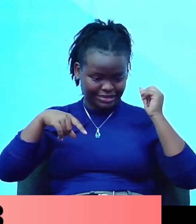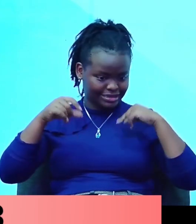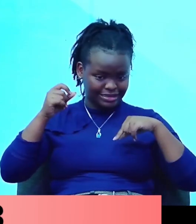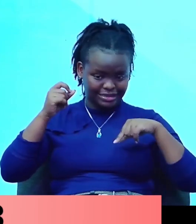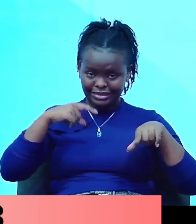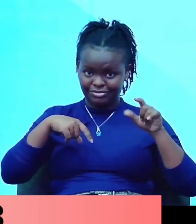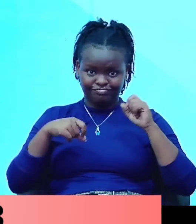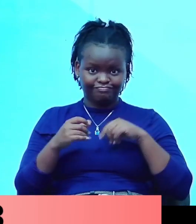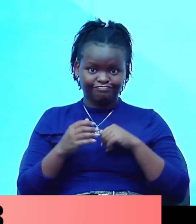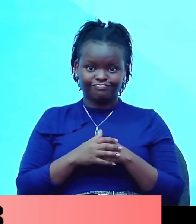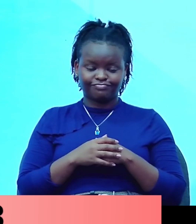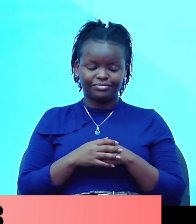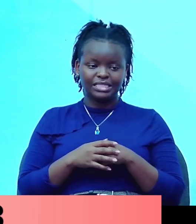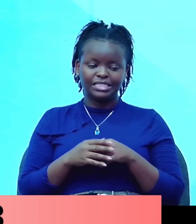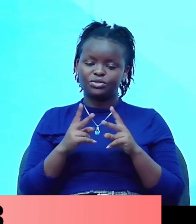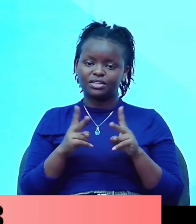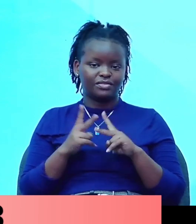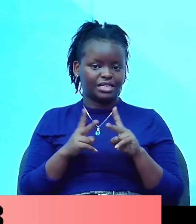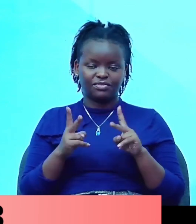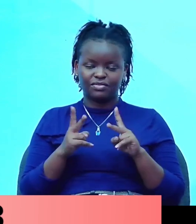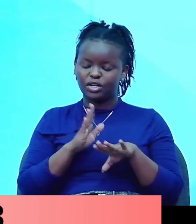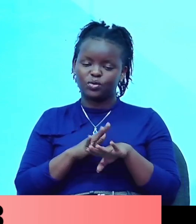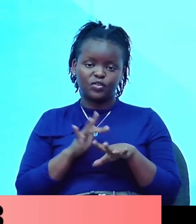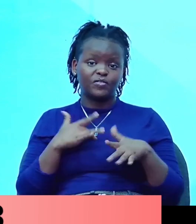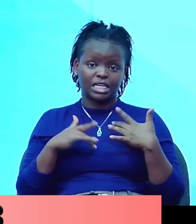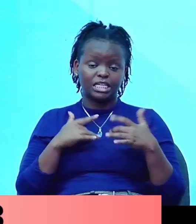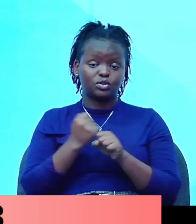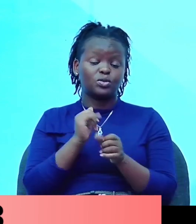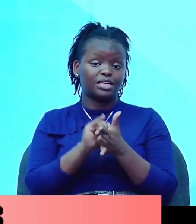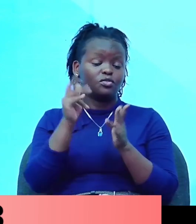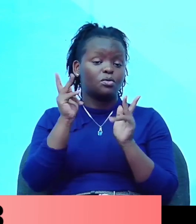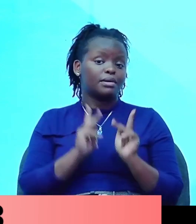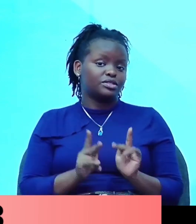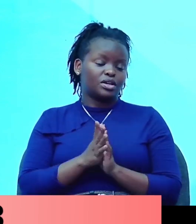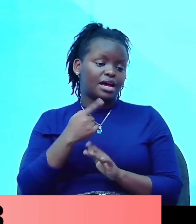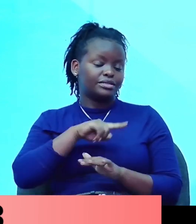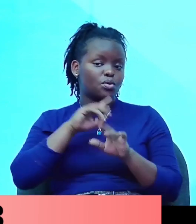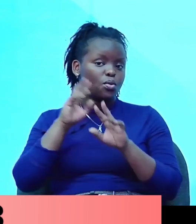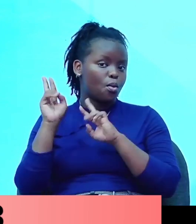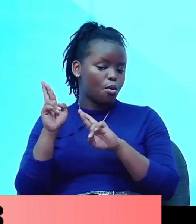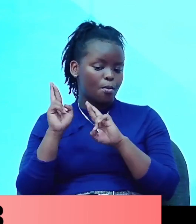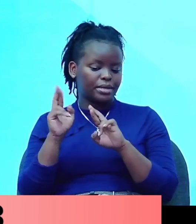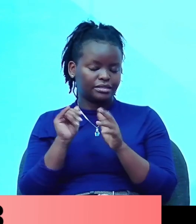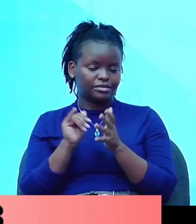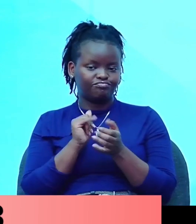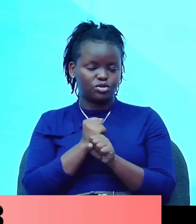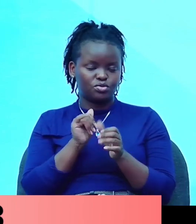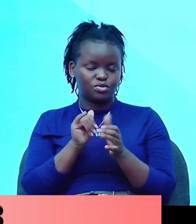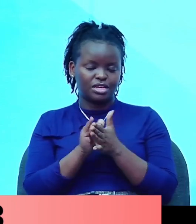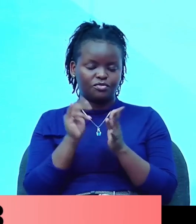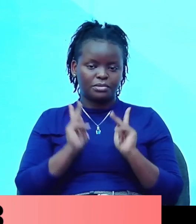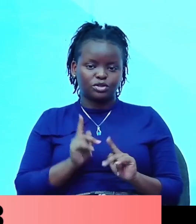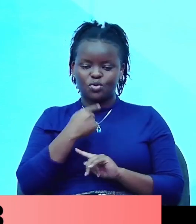so it was such an honor to do that for someone, and I'm really hoping that we get to do that for someone who's really